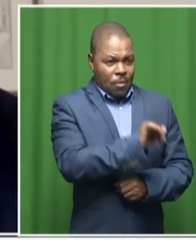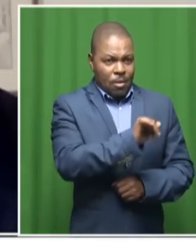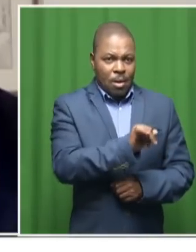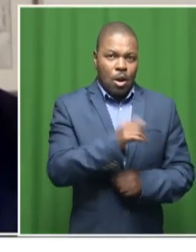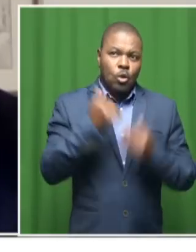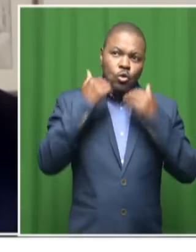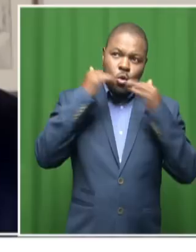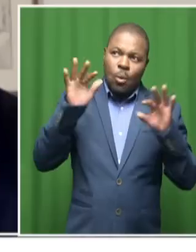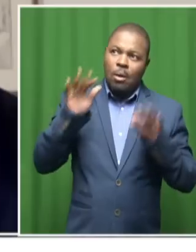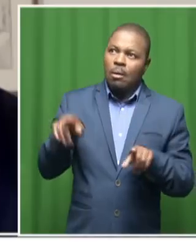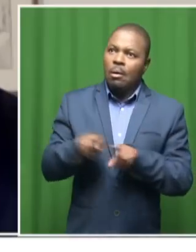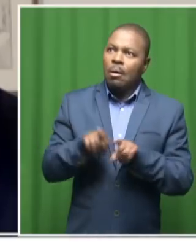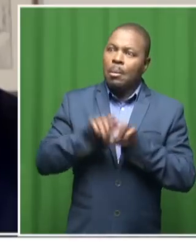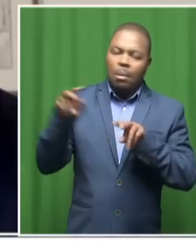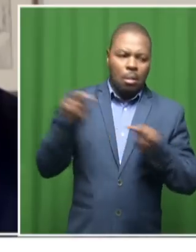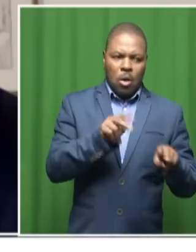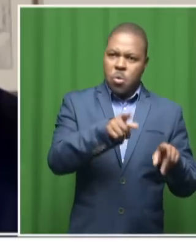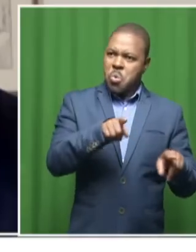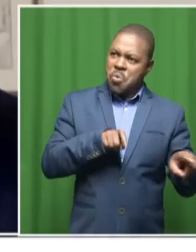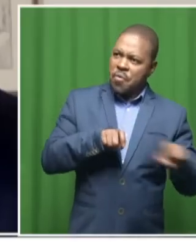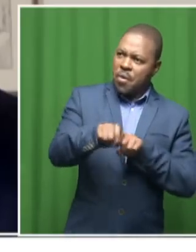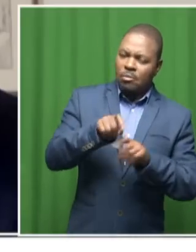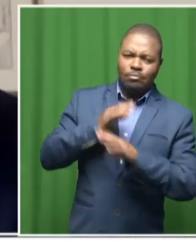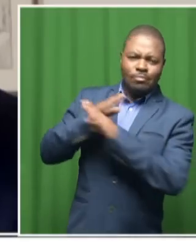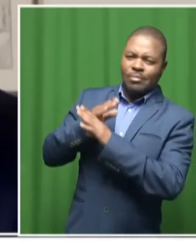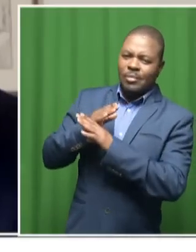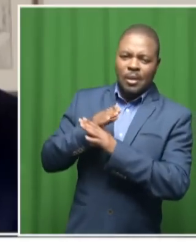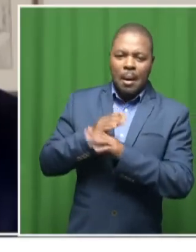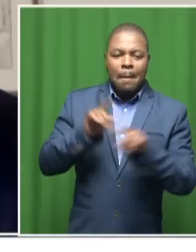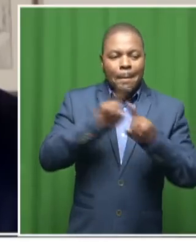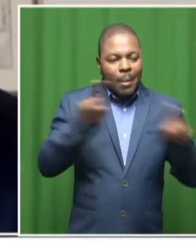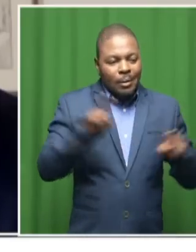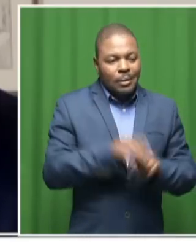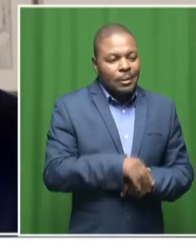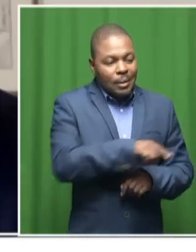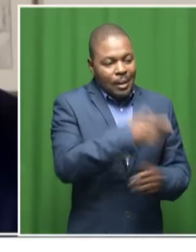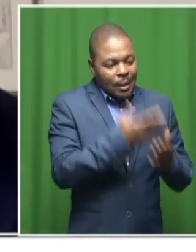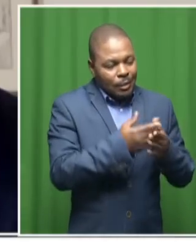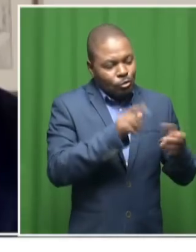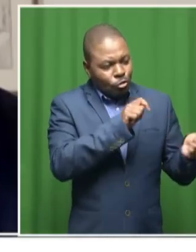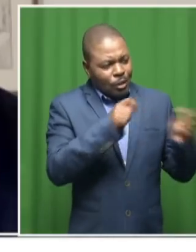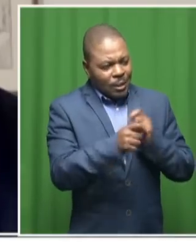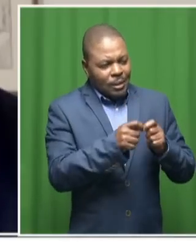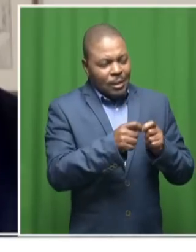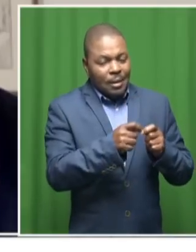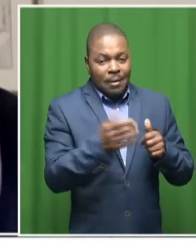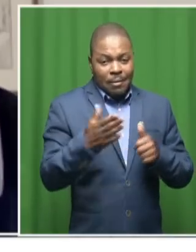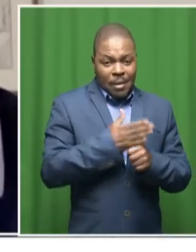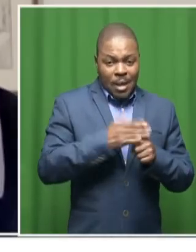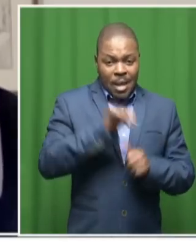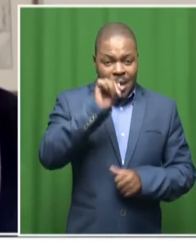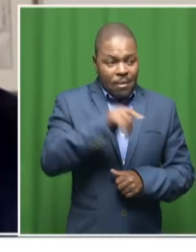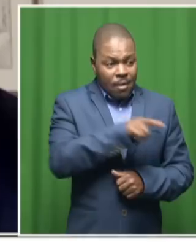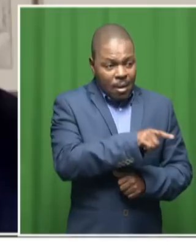to be overreacting. So what then would inform the government to change its stance on the matter? Could it possibly be an uptick in